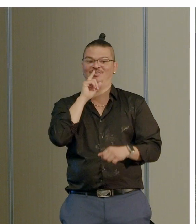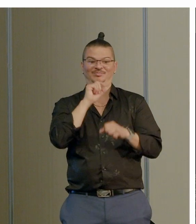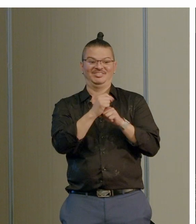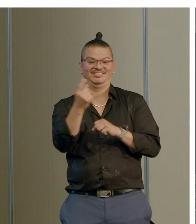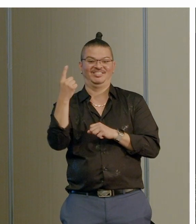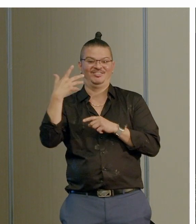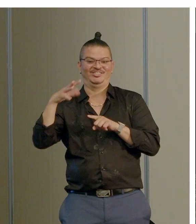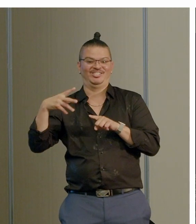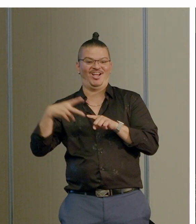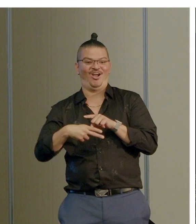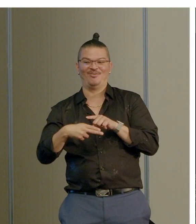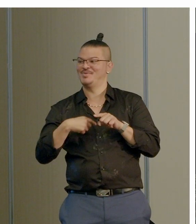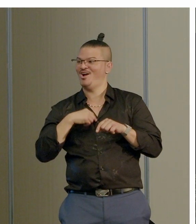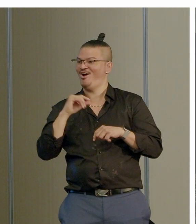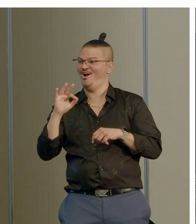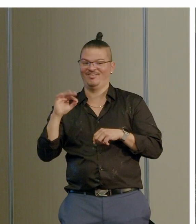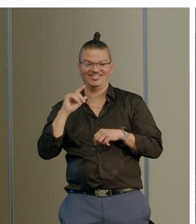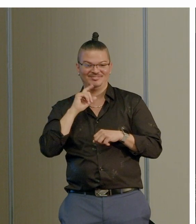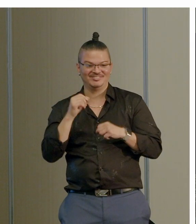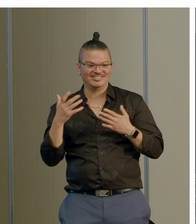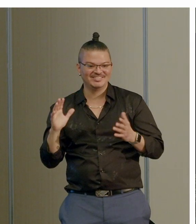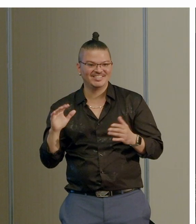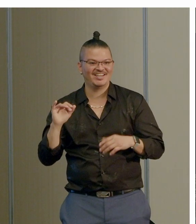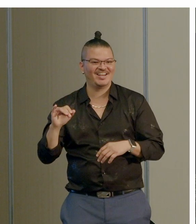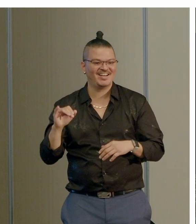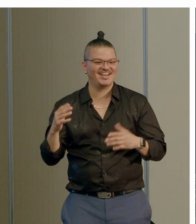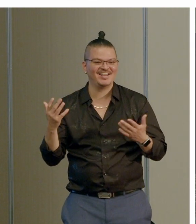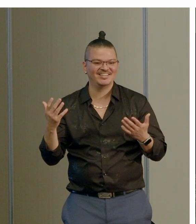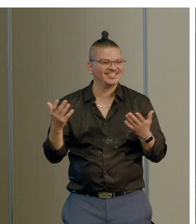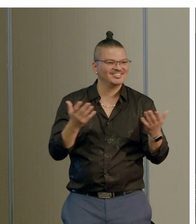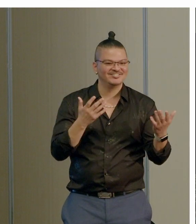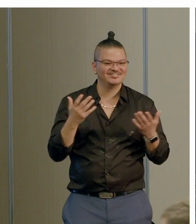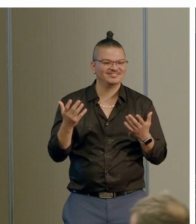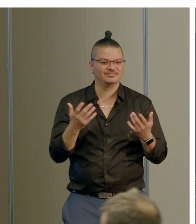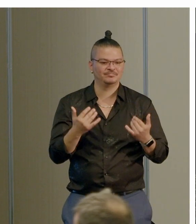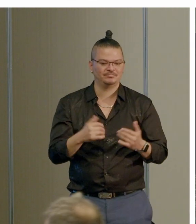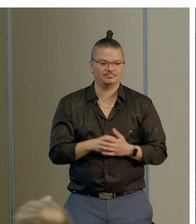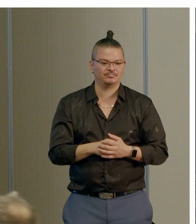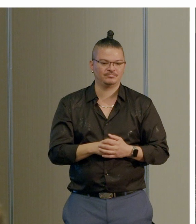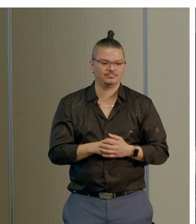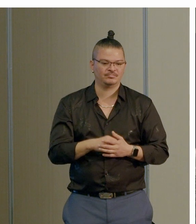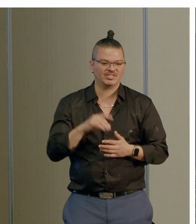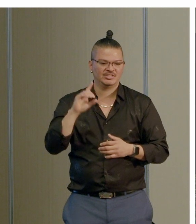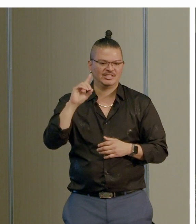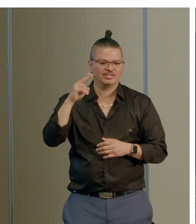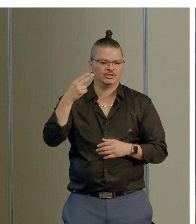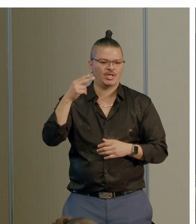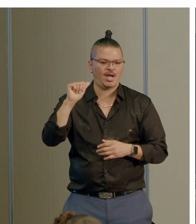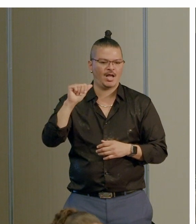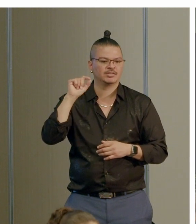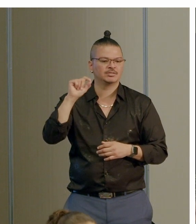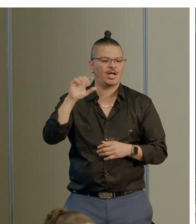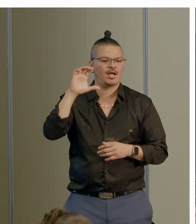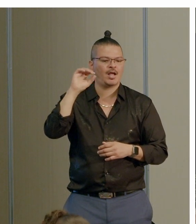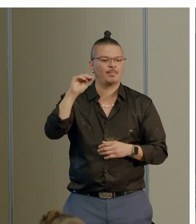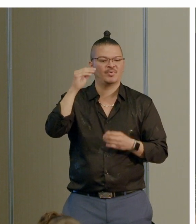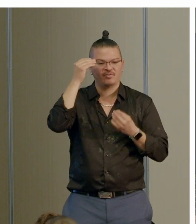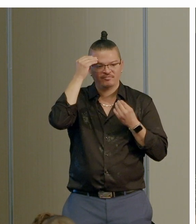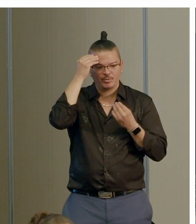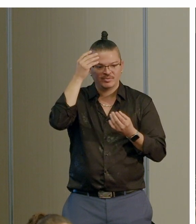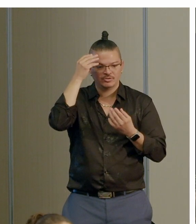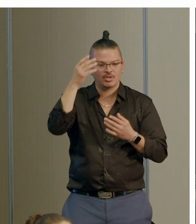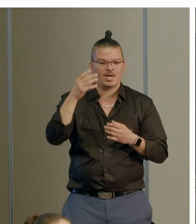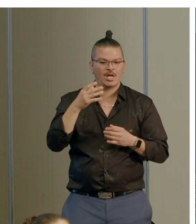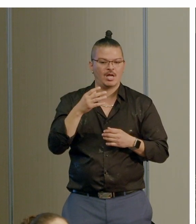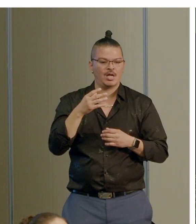When I worked on the VA draft law harmonization, we had a policy of accessibility beyond compliance, and frankly, make